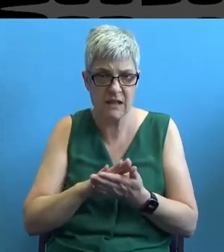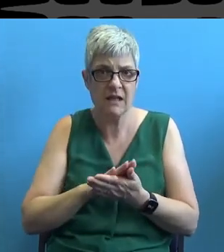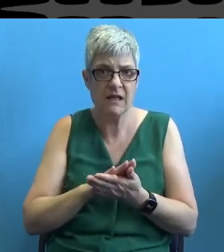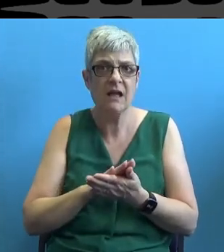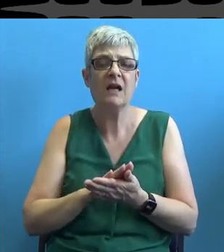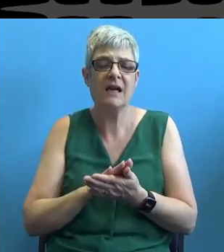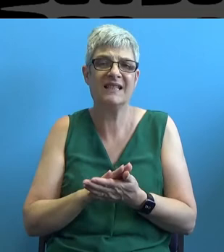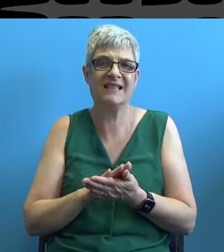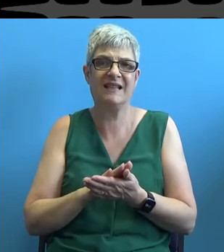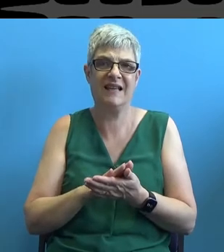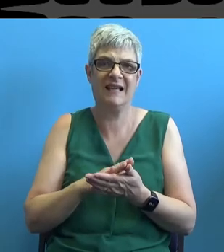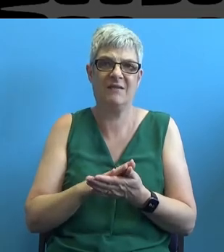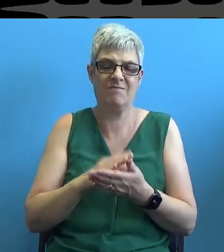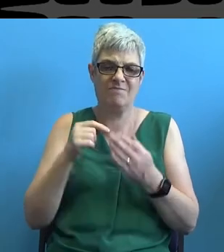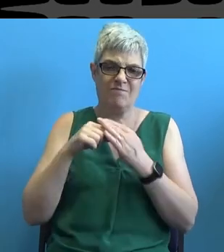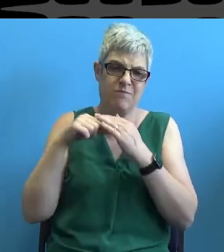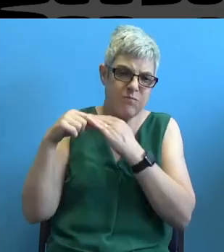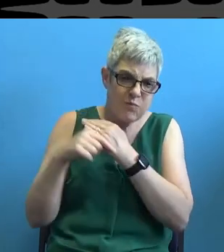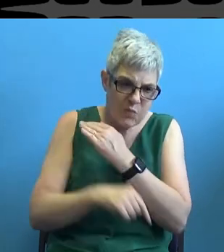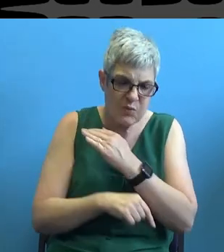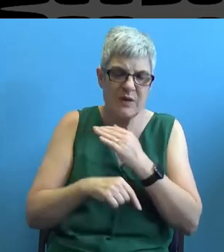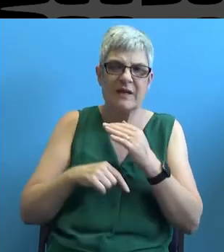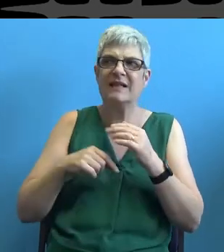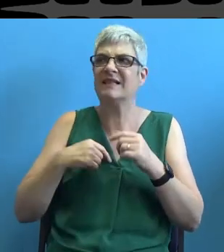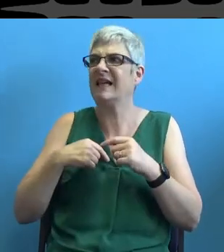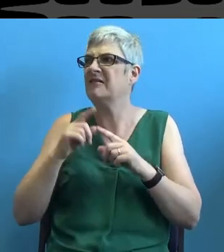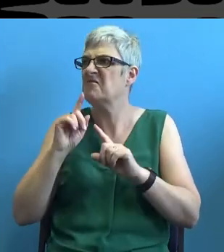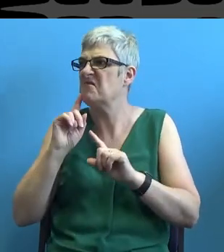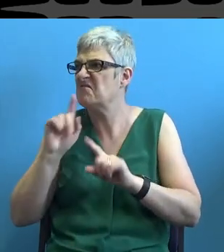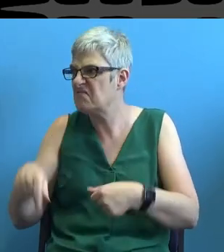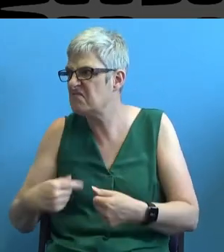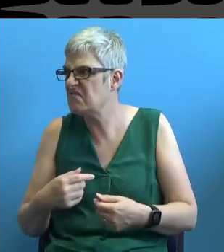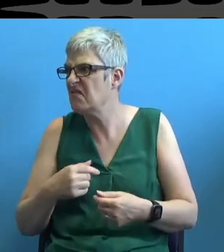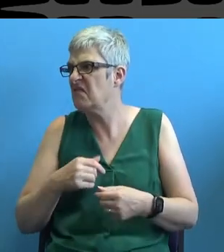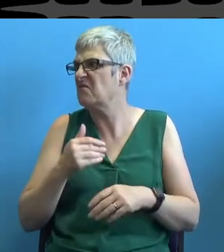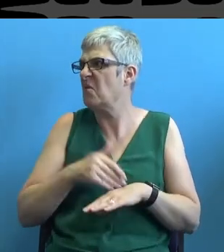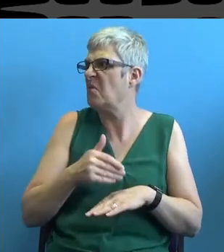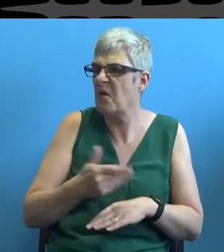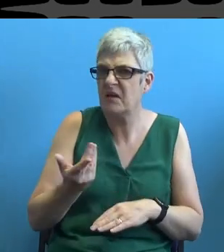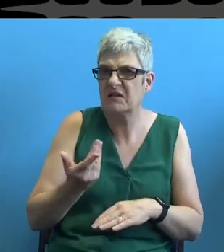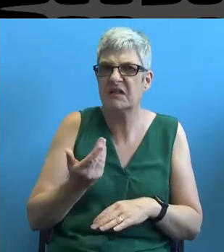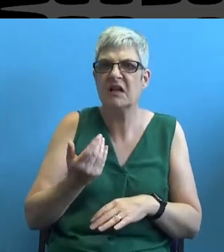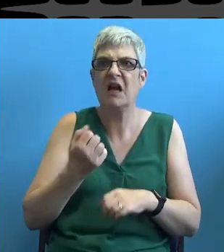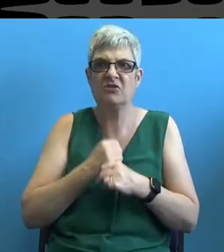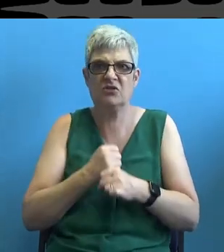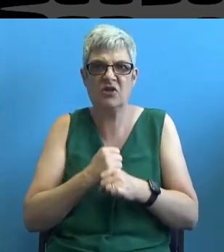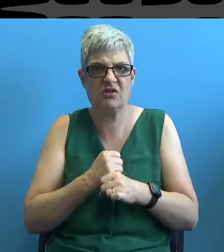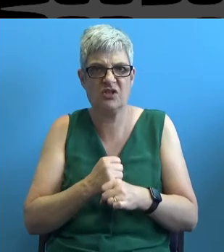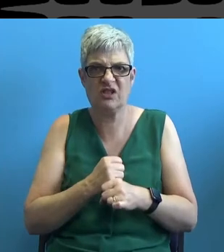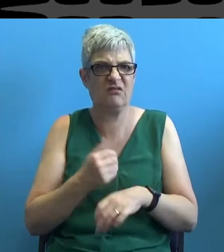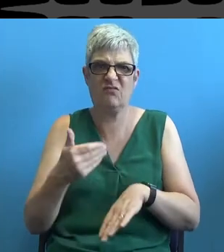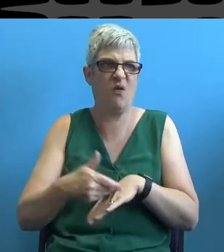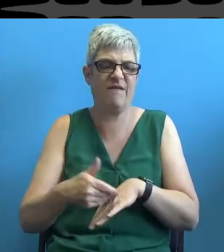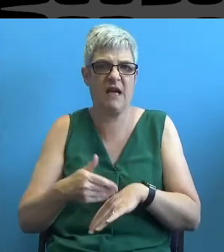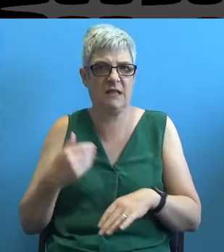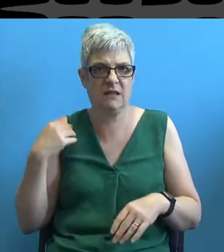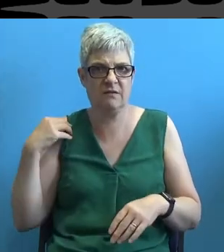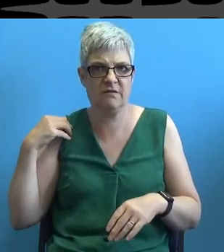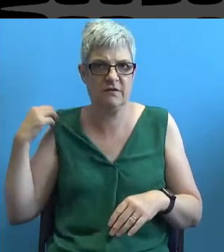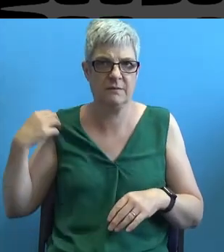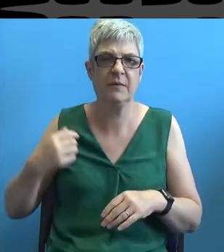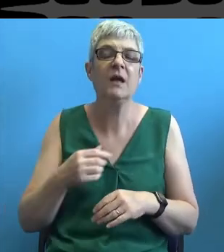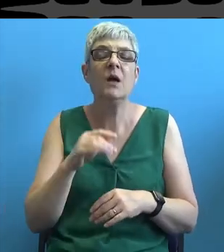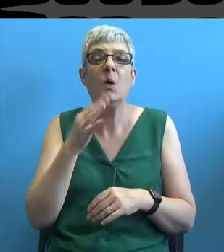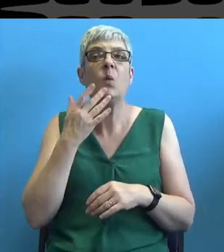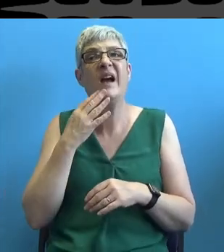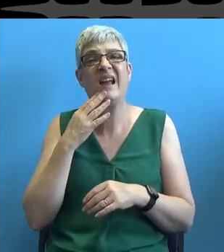indifference, half-heartedness and ineffectiveness as a church. When it comes to picking up the pieces after